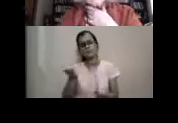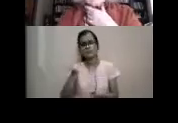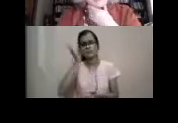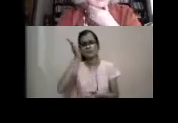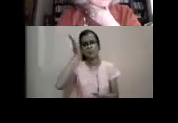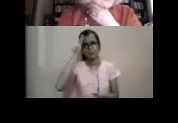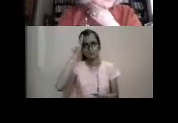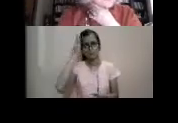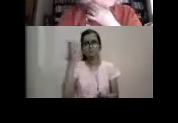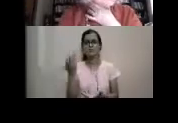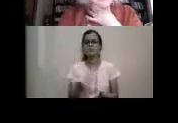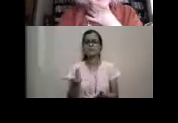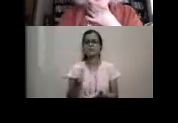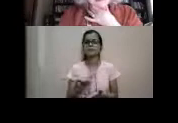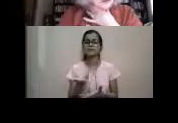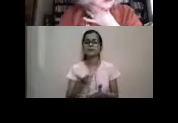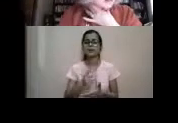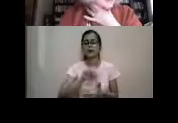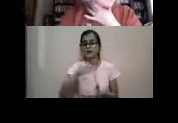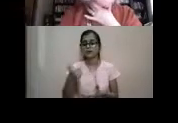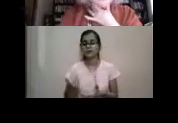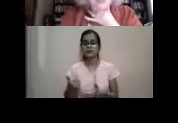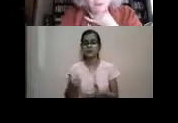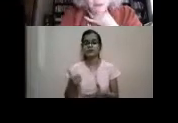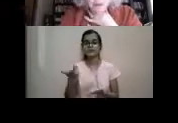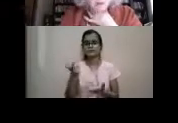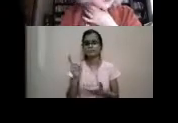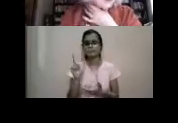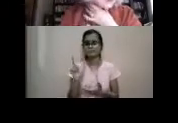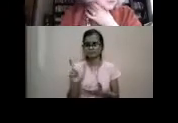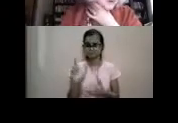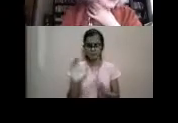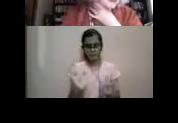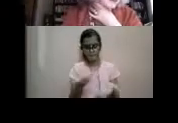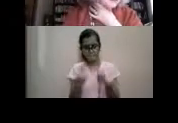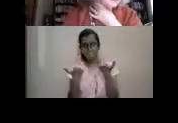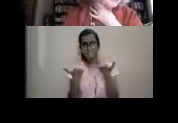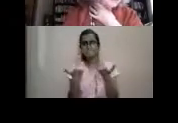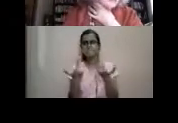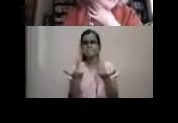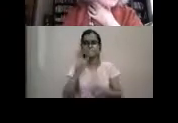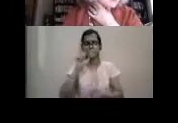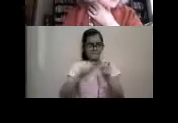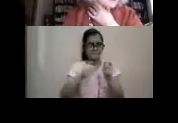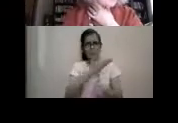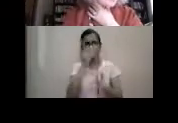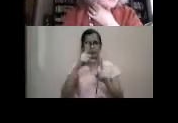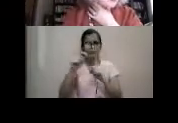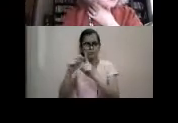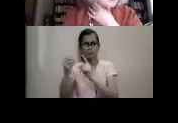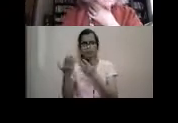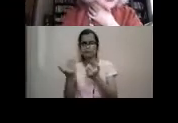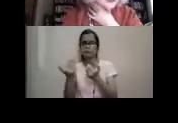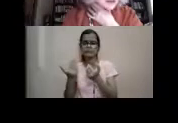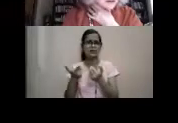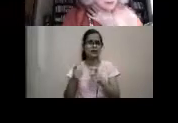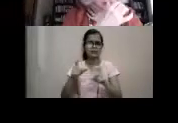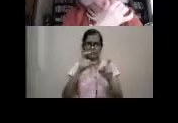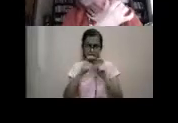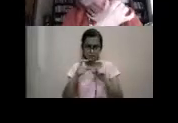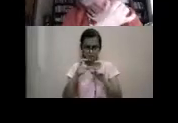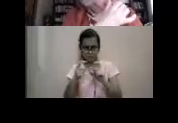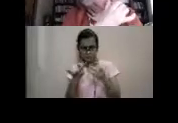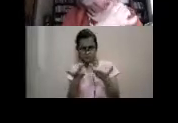long as the other is able and chooses to provide for us and to care about what we care